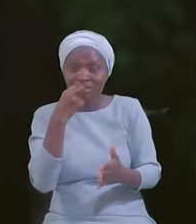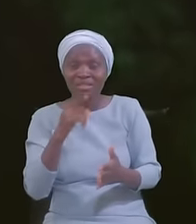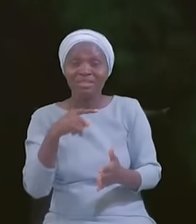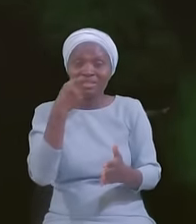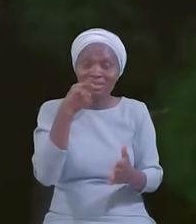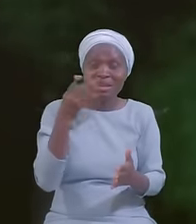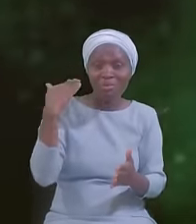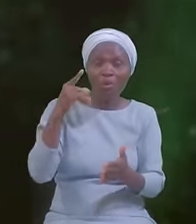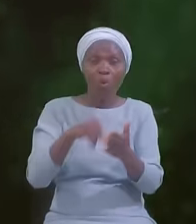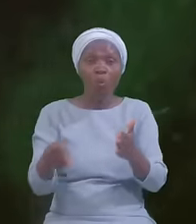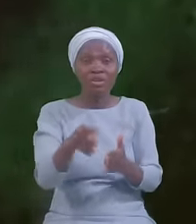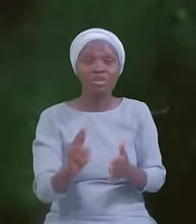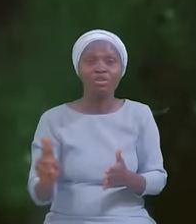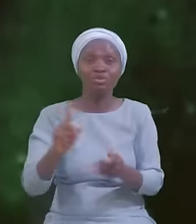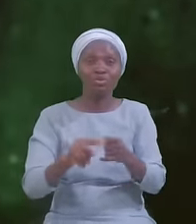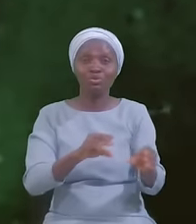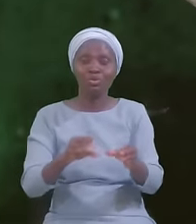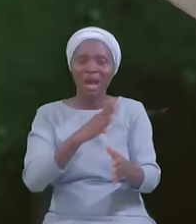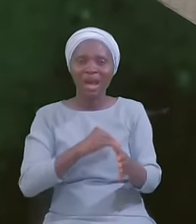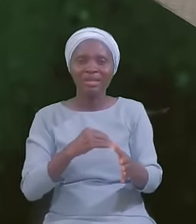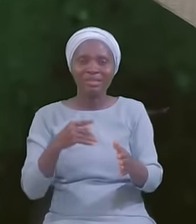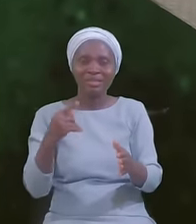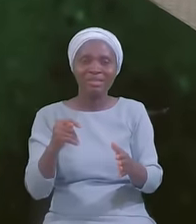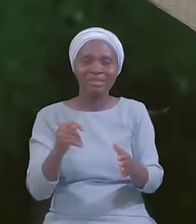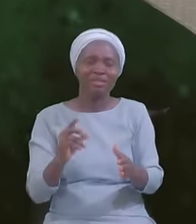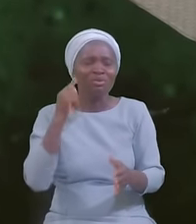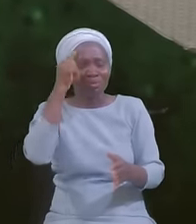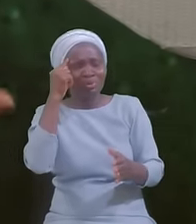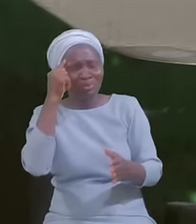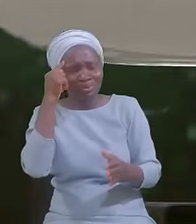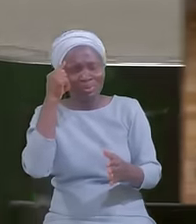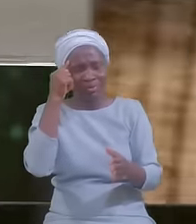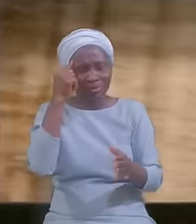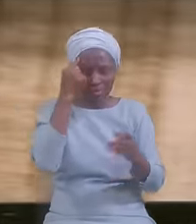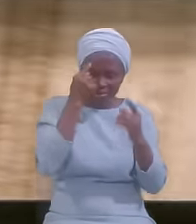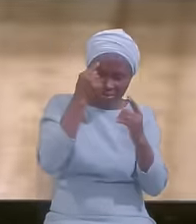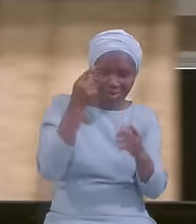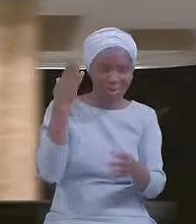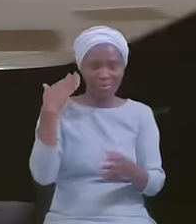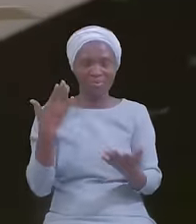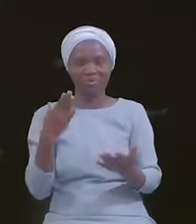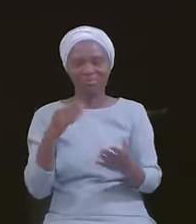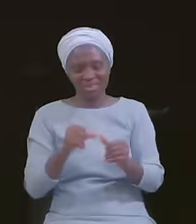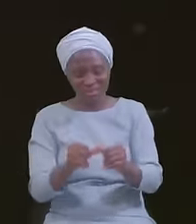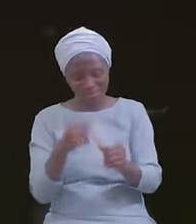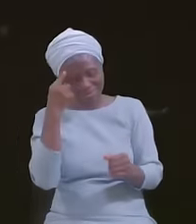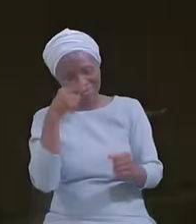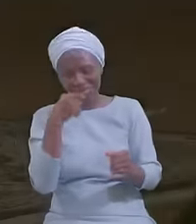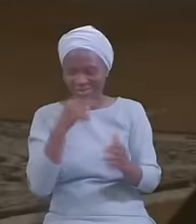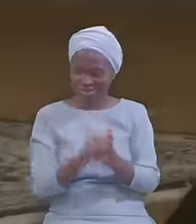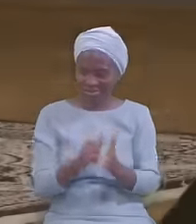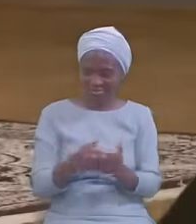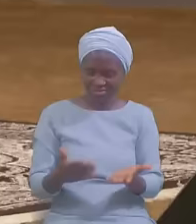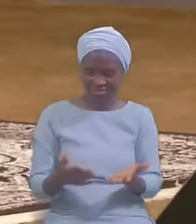to do and the thoughts they used to think. They're still thinking the same thought. No, no, that's not right. When he